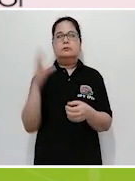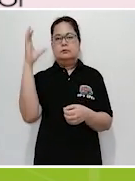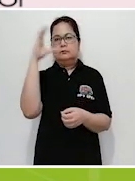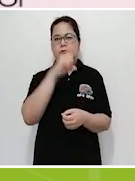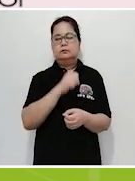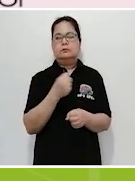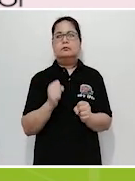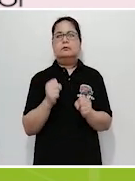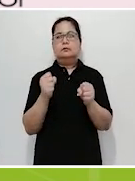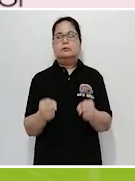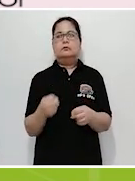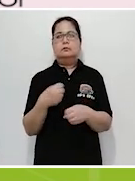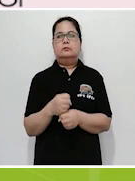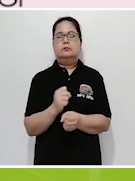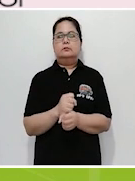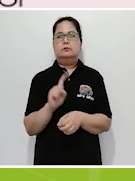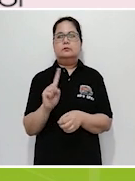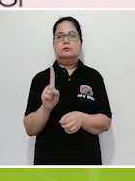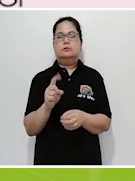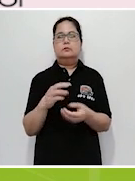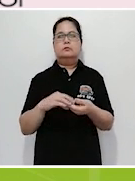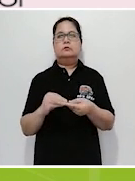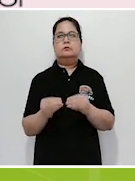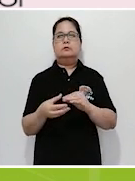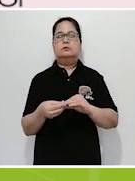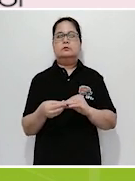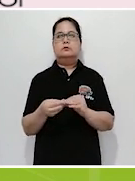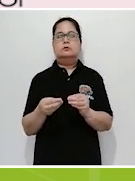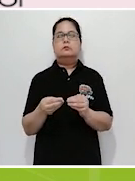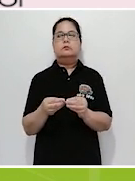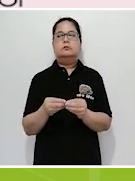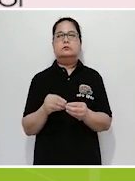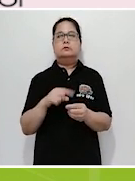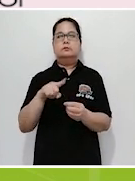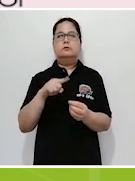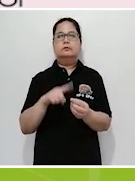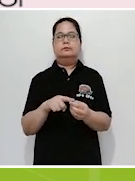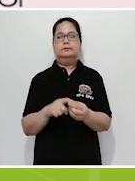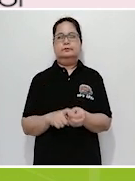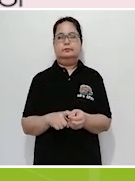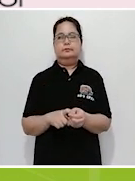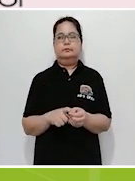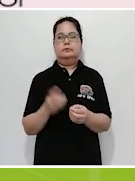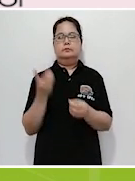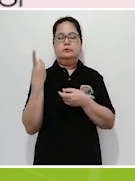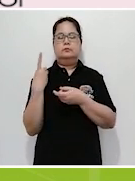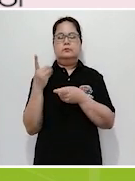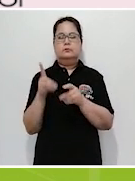Before reading, predictions can be made about what the story will be.